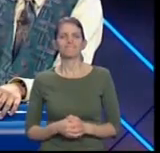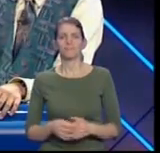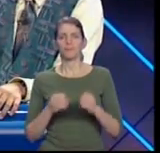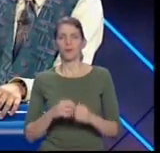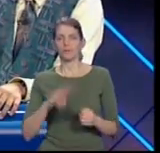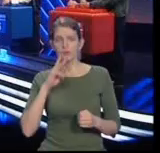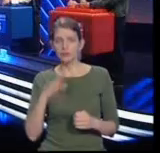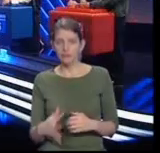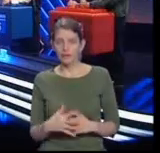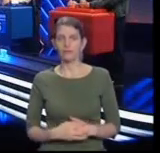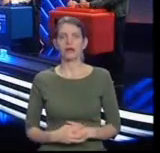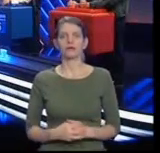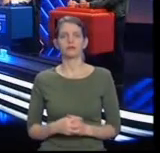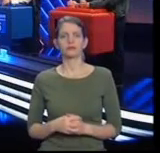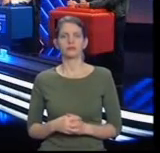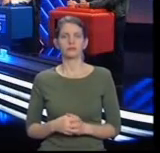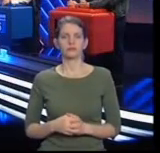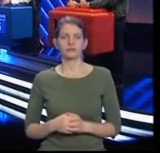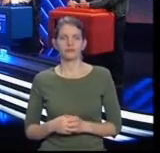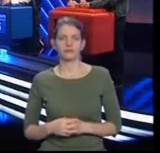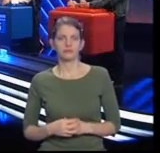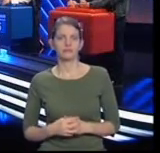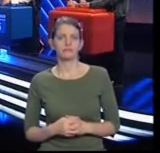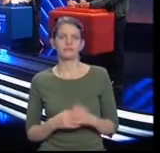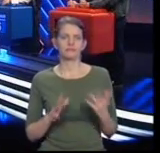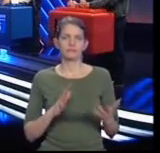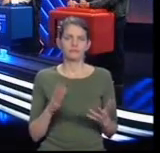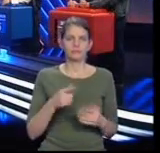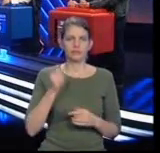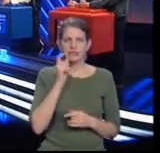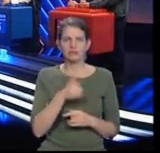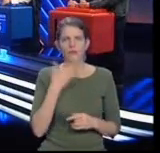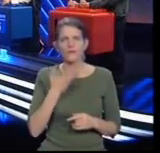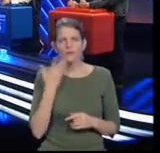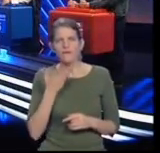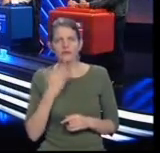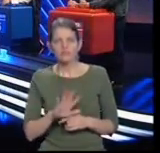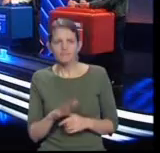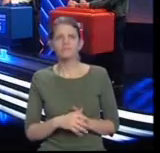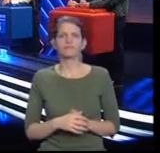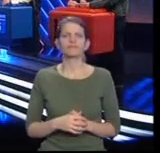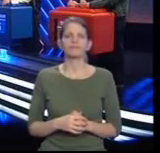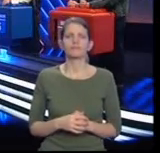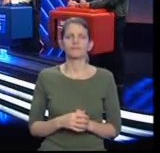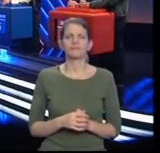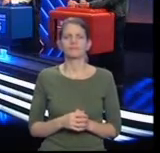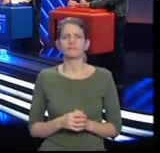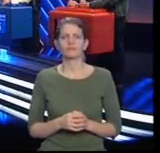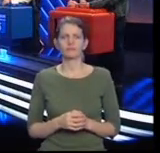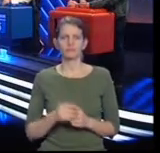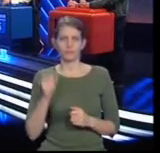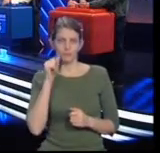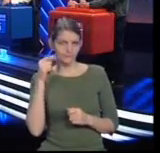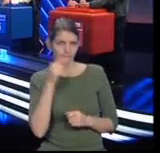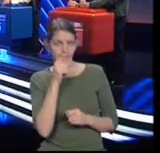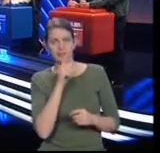worth 35. Now, it's got nothing to do with youngsters of today and not understanding them and waffling on. It's to do with a sort of a well-known catchphrase. So, take away a